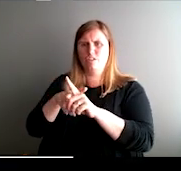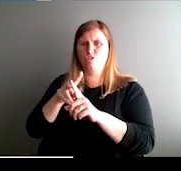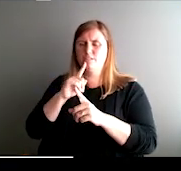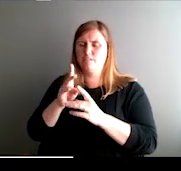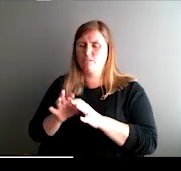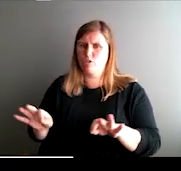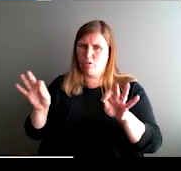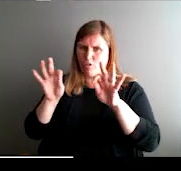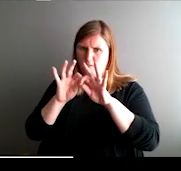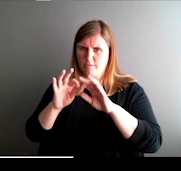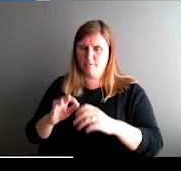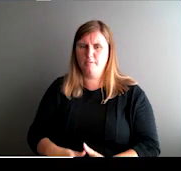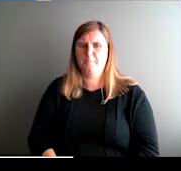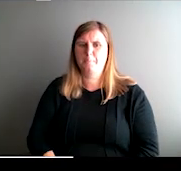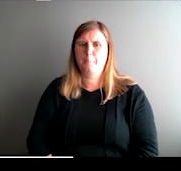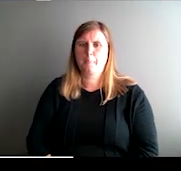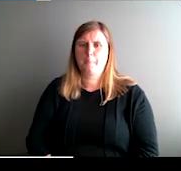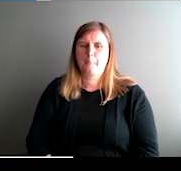critical.